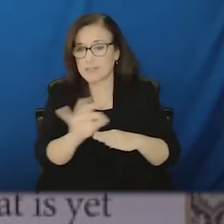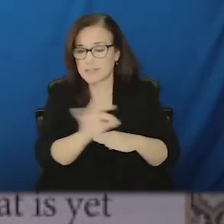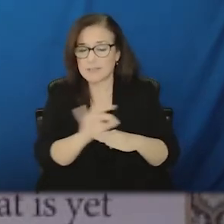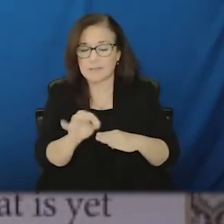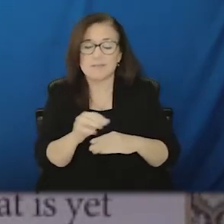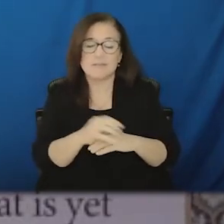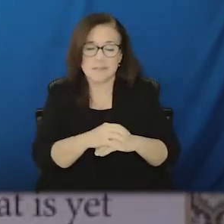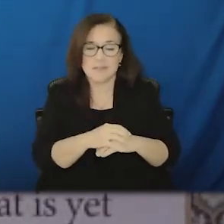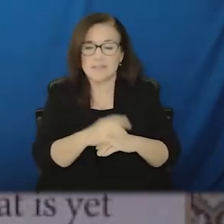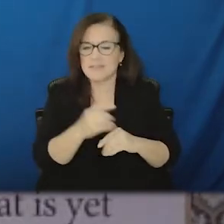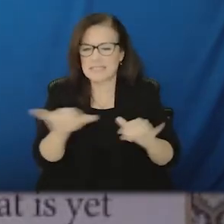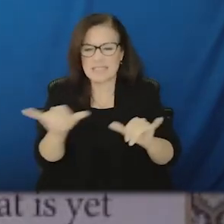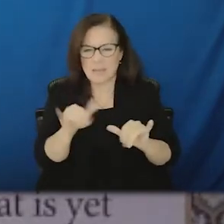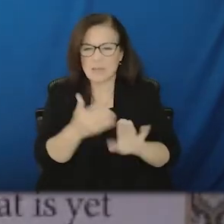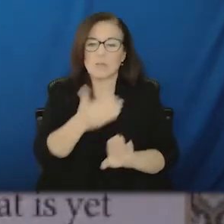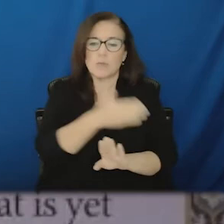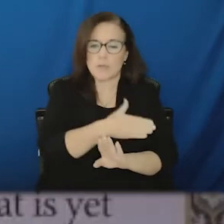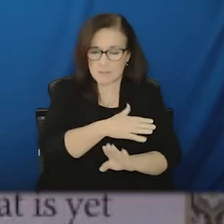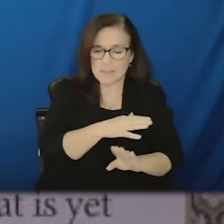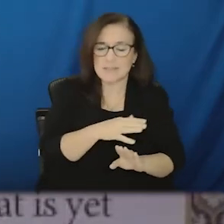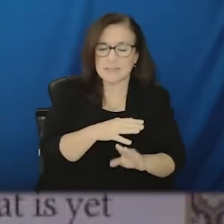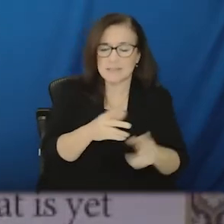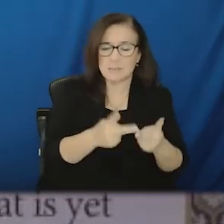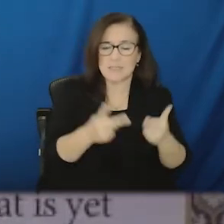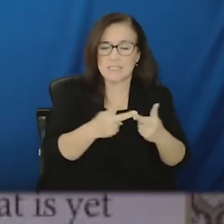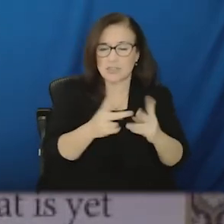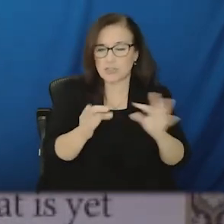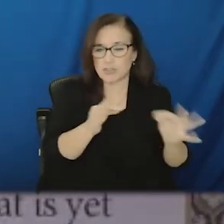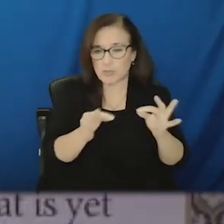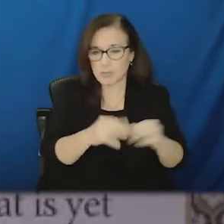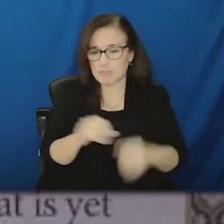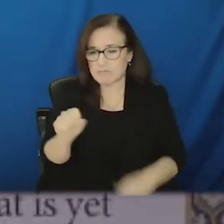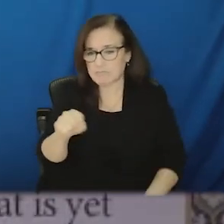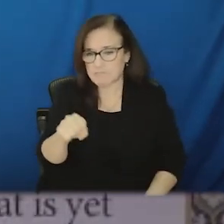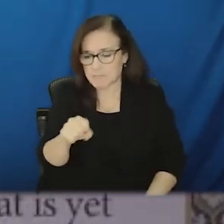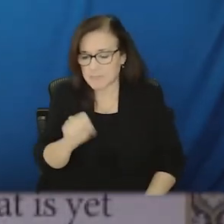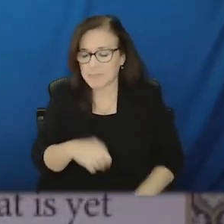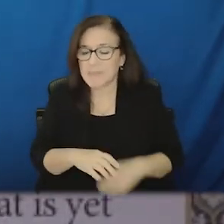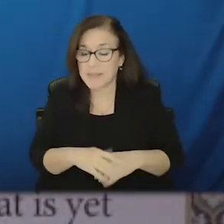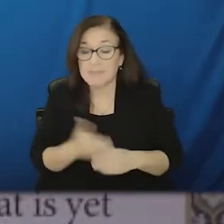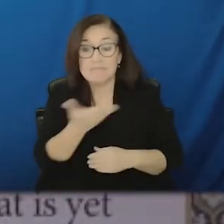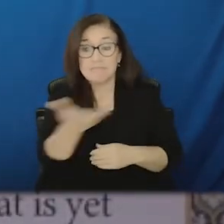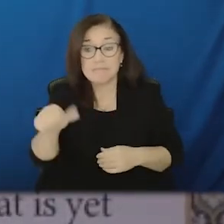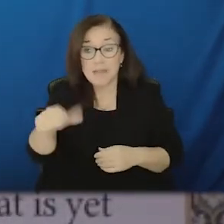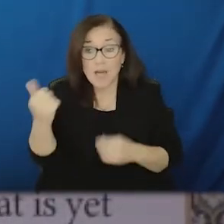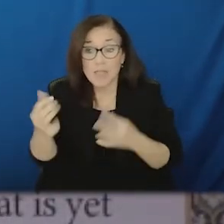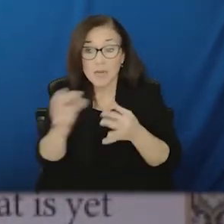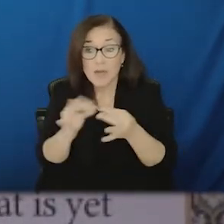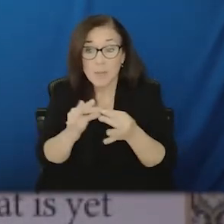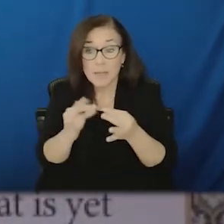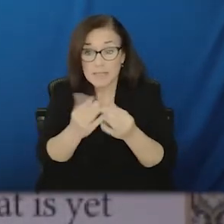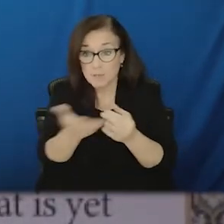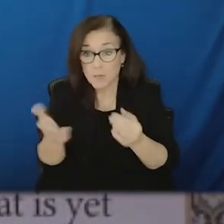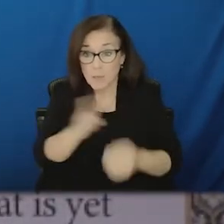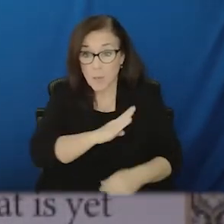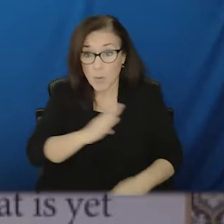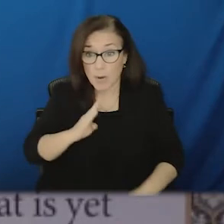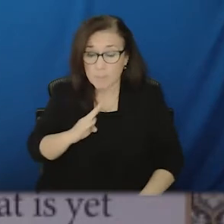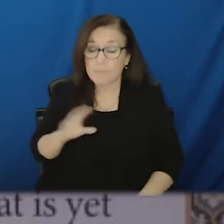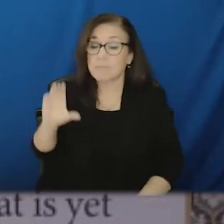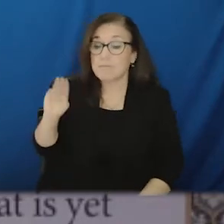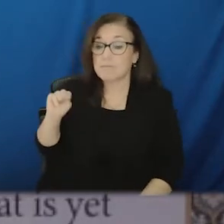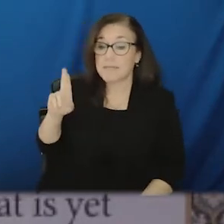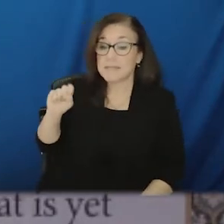job description. Thank you so much. Board members, are there any additional comments and questions? Ms. Capps, please. Thank you. I just want to clarify,